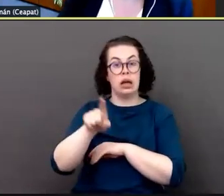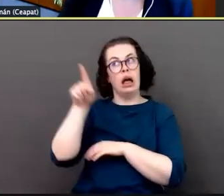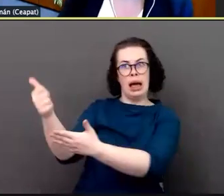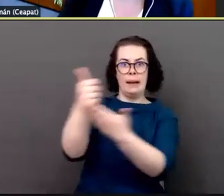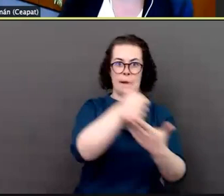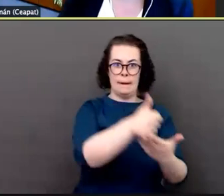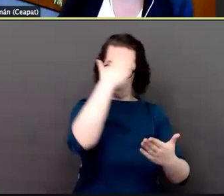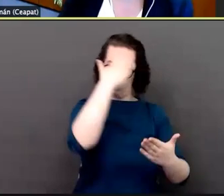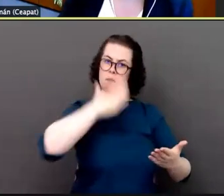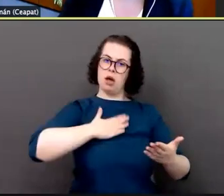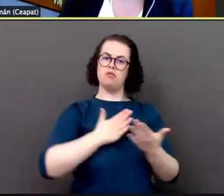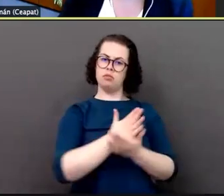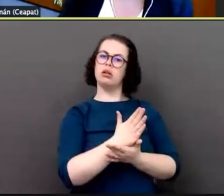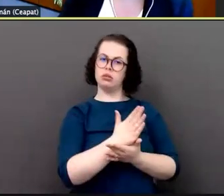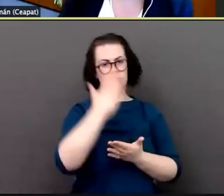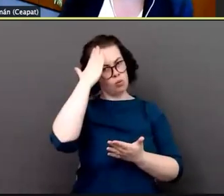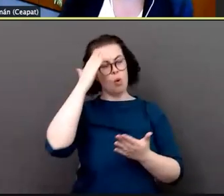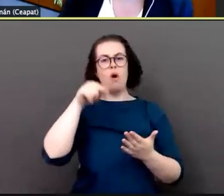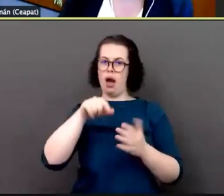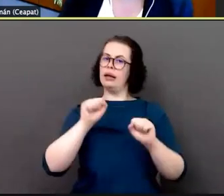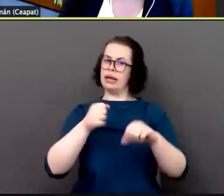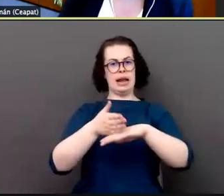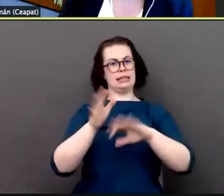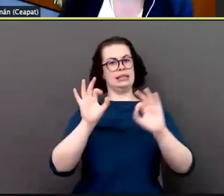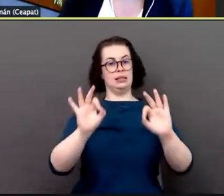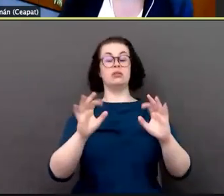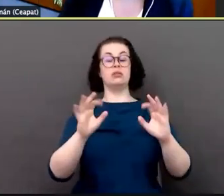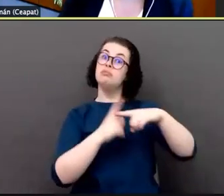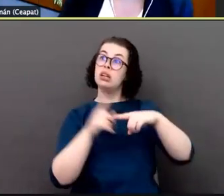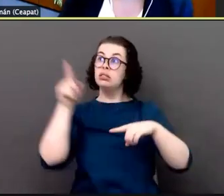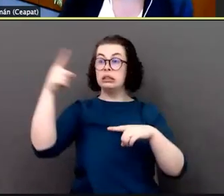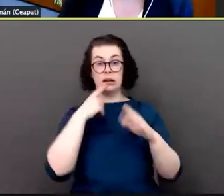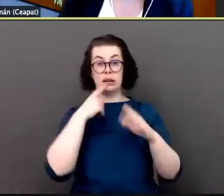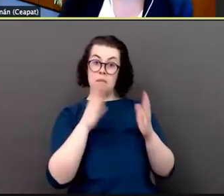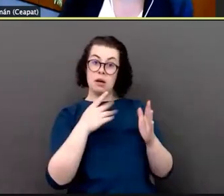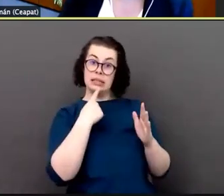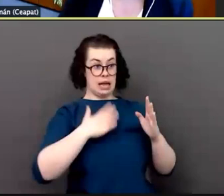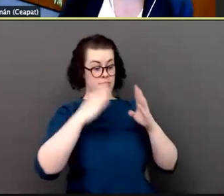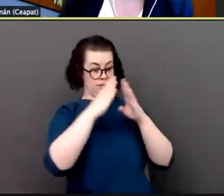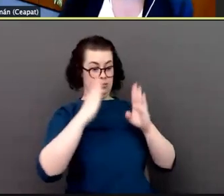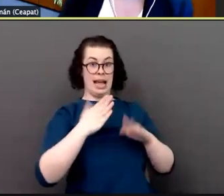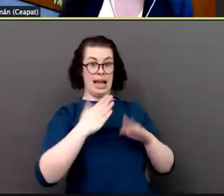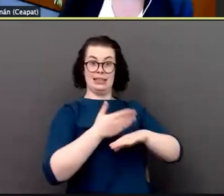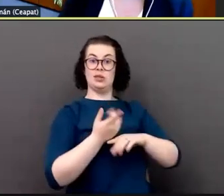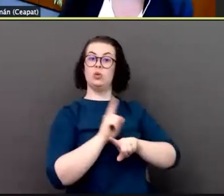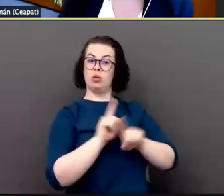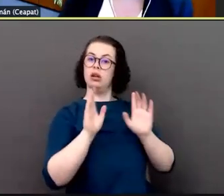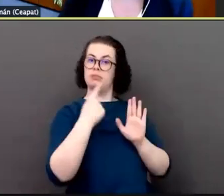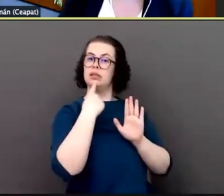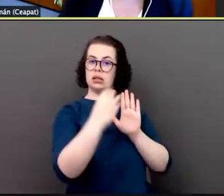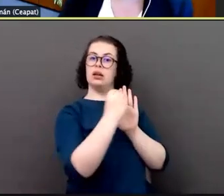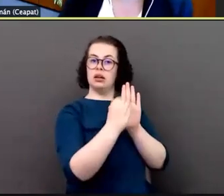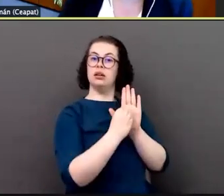allows them to decide for themselves whether it is accessible to them according to their